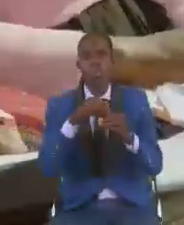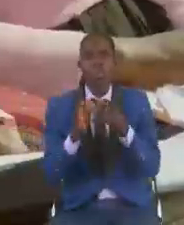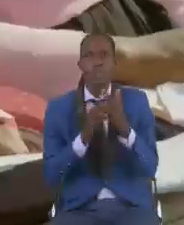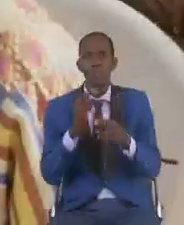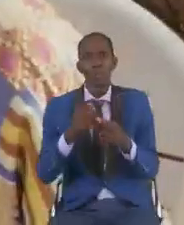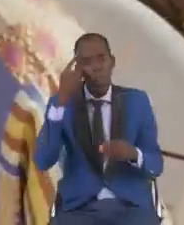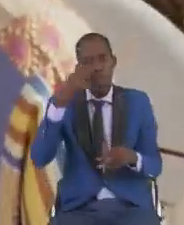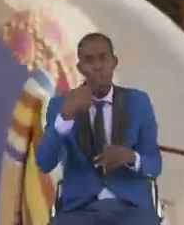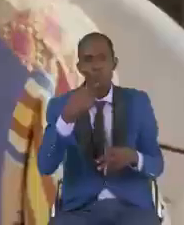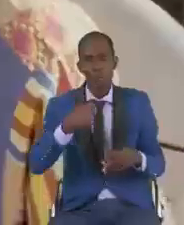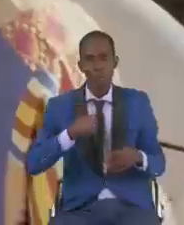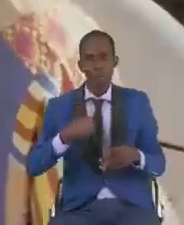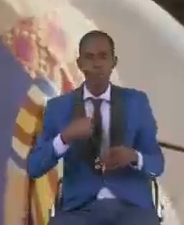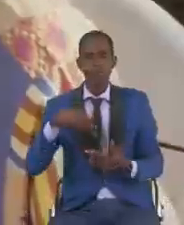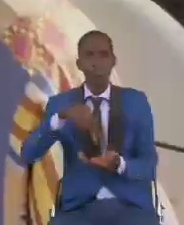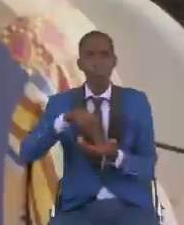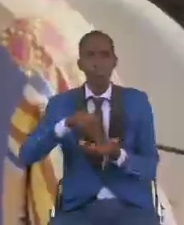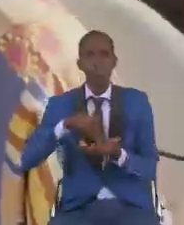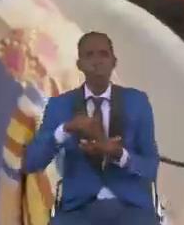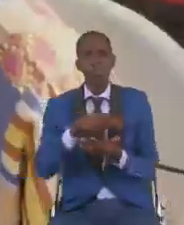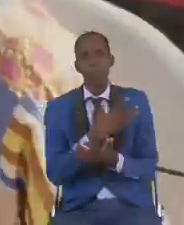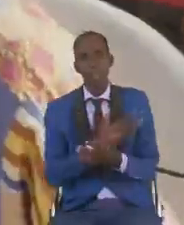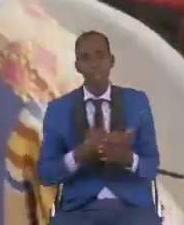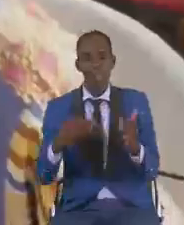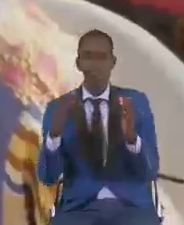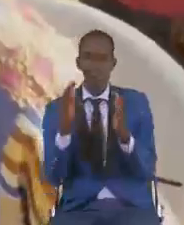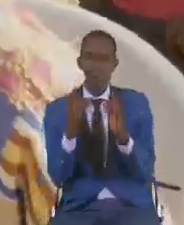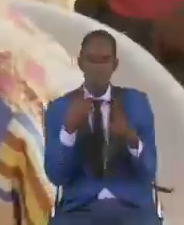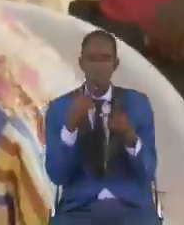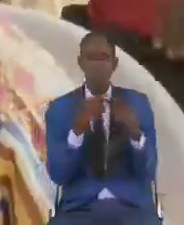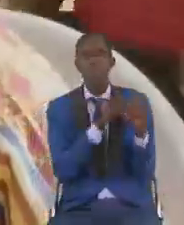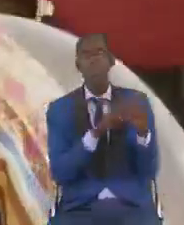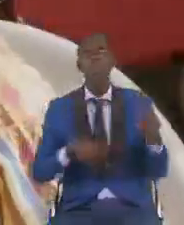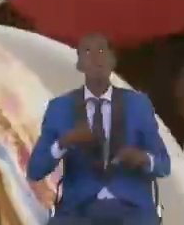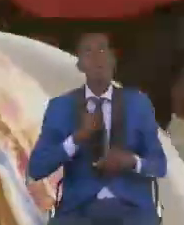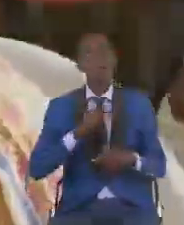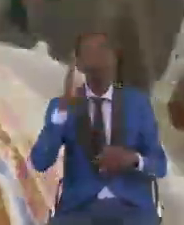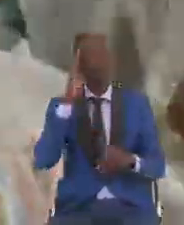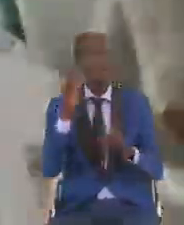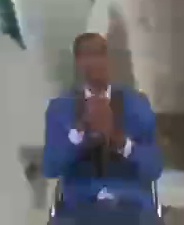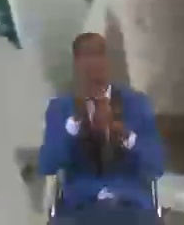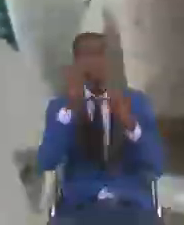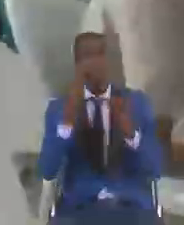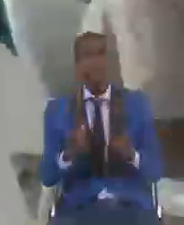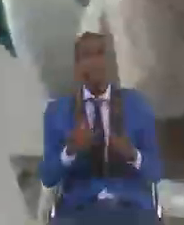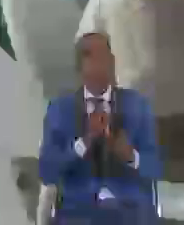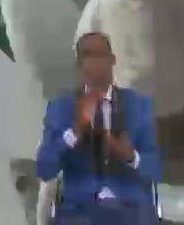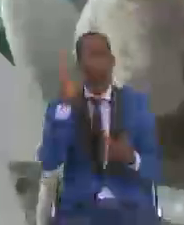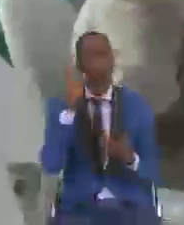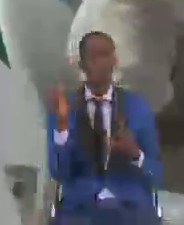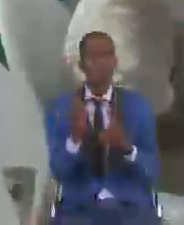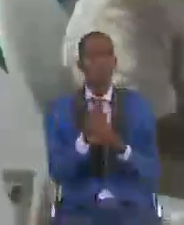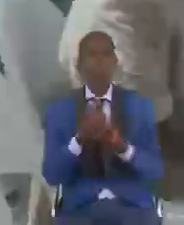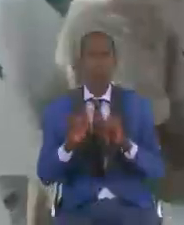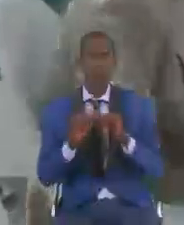are you? Rise up and tell the Lord, I'm going to hold fast. I'm going to hold forth. I'm going to